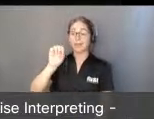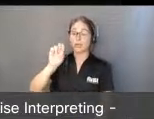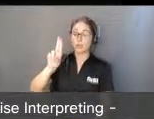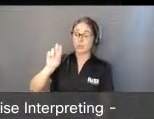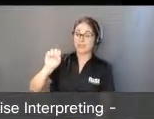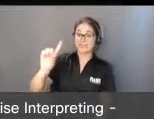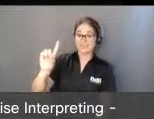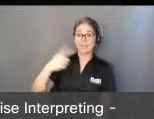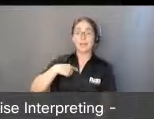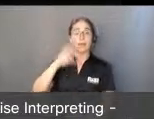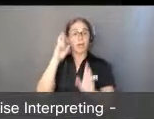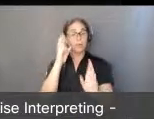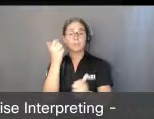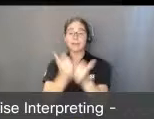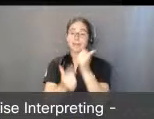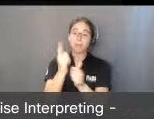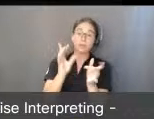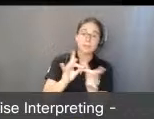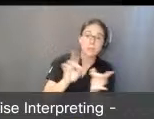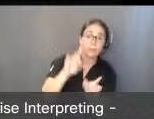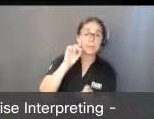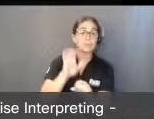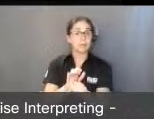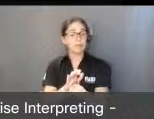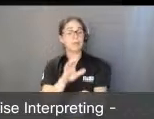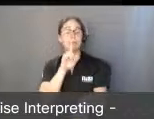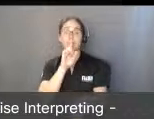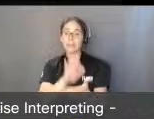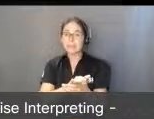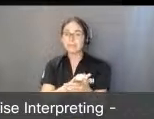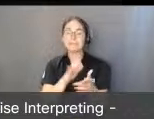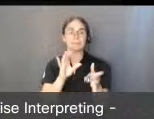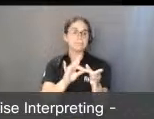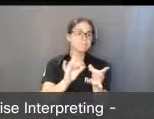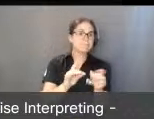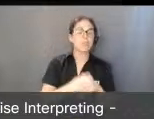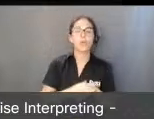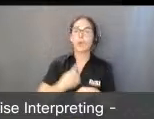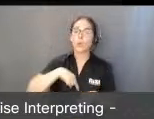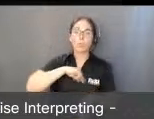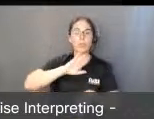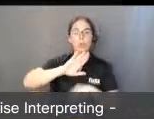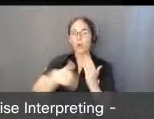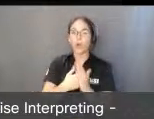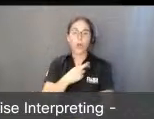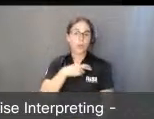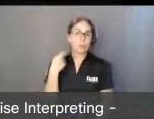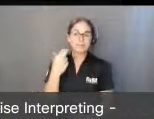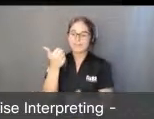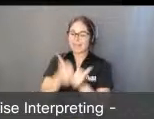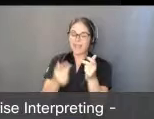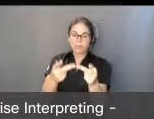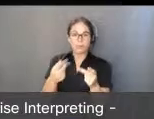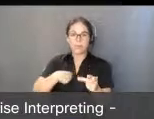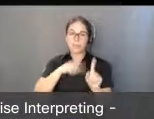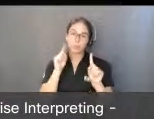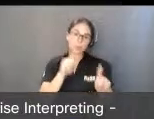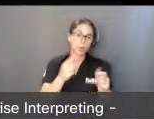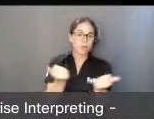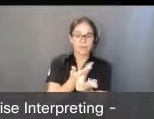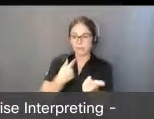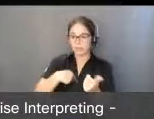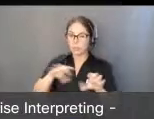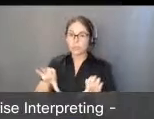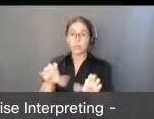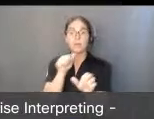beliefs, thinking, comments, suggestions, and decisions. We are all at risk anywhere we are, go, or do. Not everything is being disclosed to